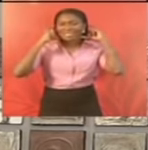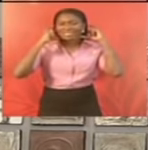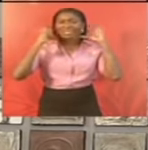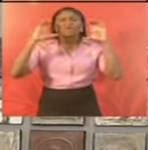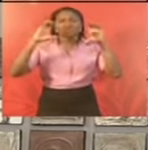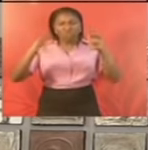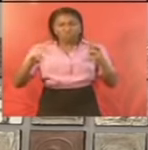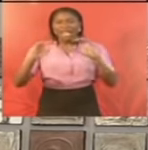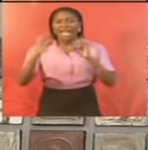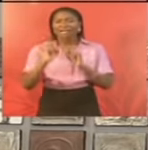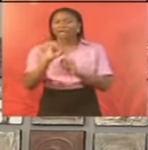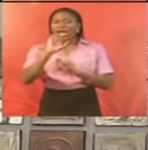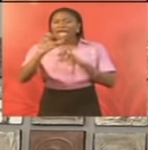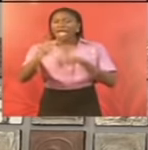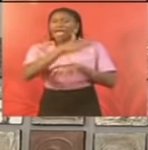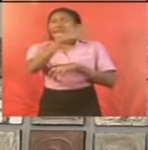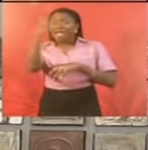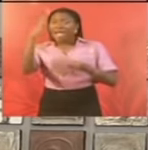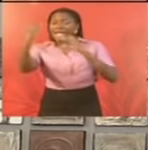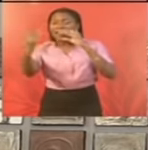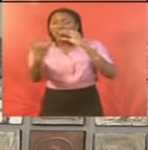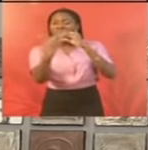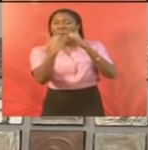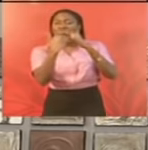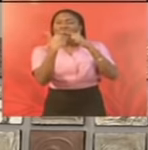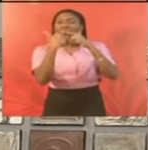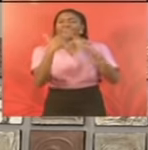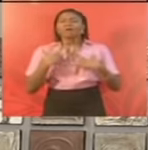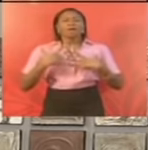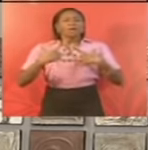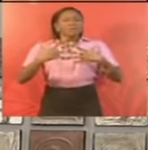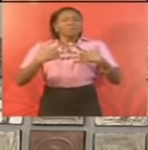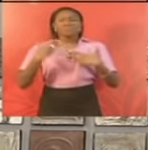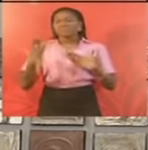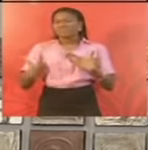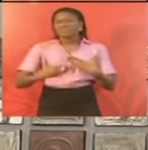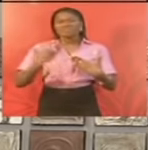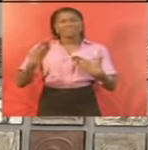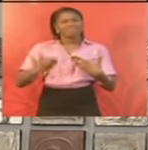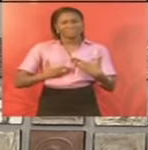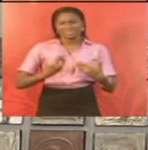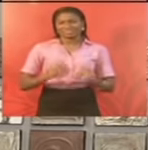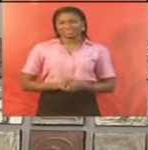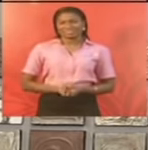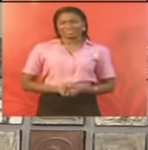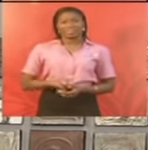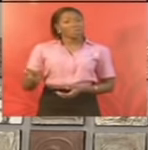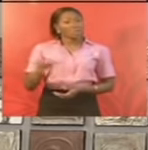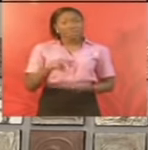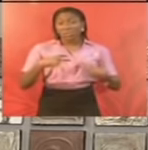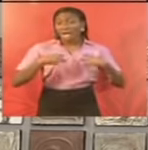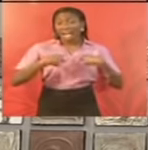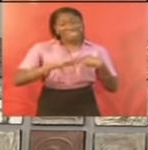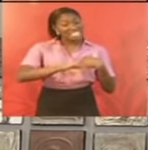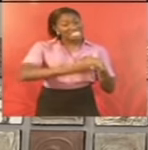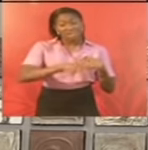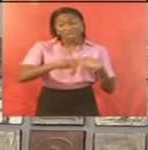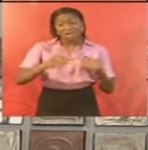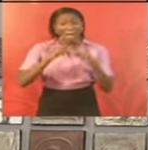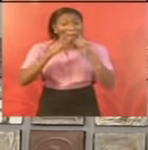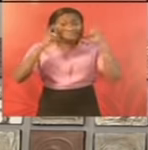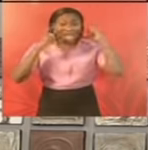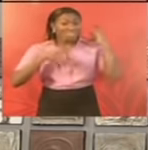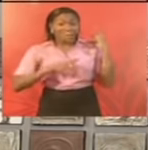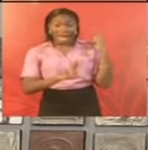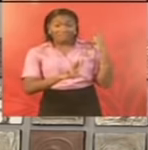mask. Added to that, the legal requirements are for a face covering of a few different kinds. We would encourage